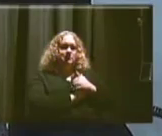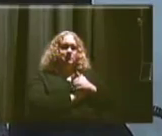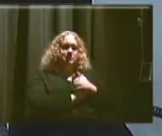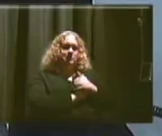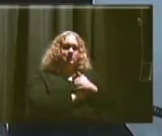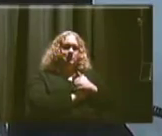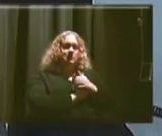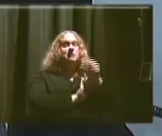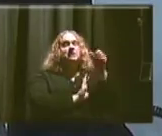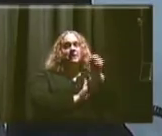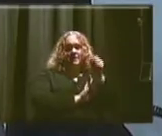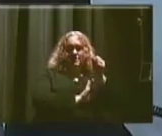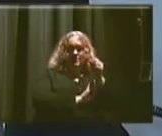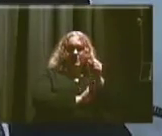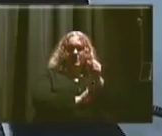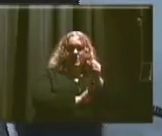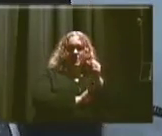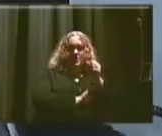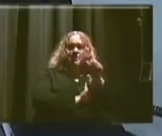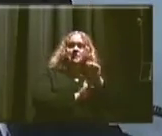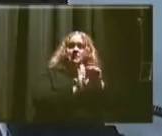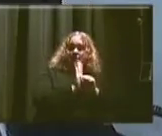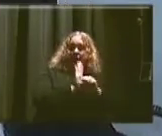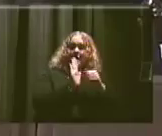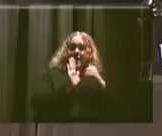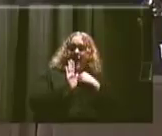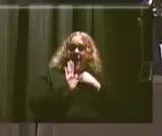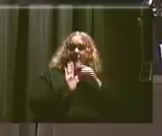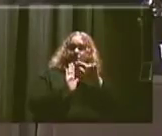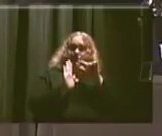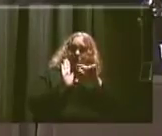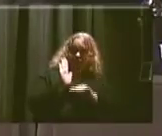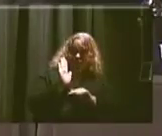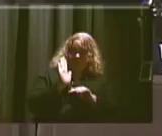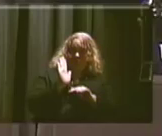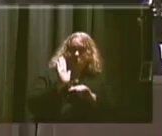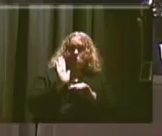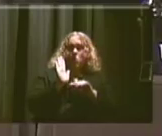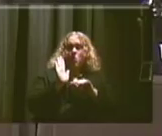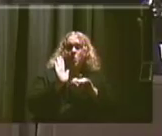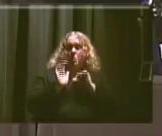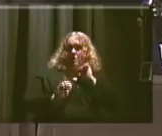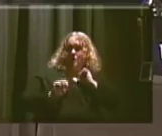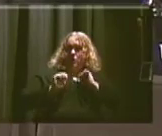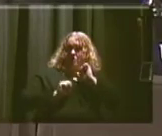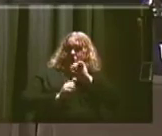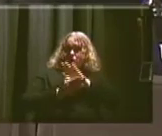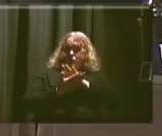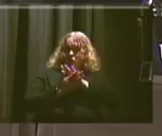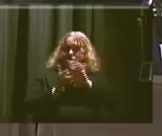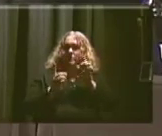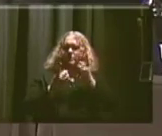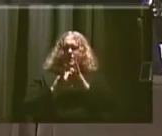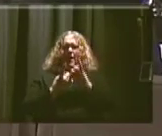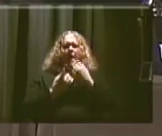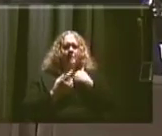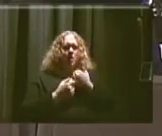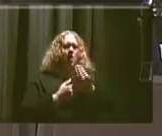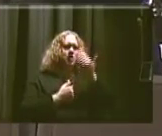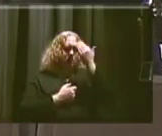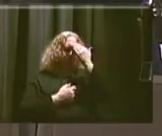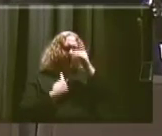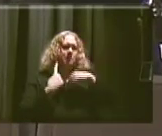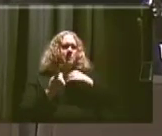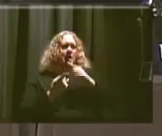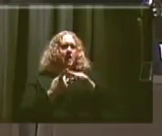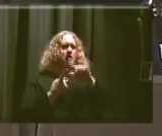school districts. Yes. Okay. And I'm aware of that issue of tracking back students, especially because I've talked to some of the principals in my own